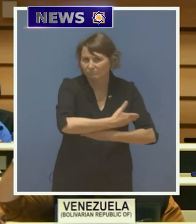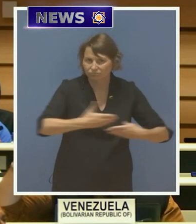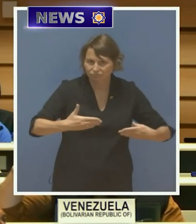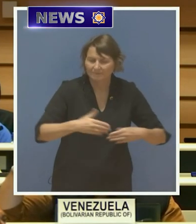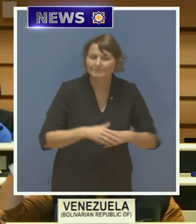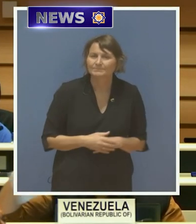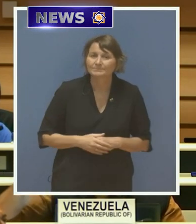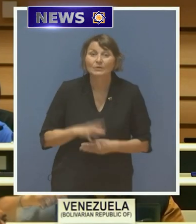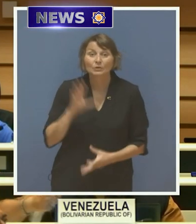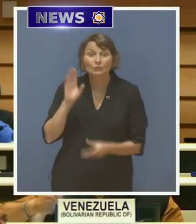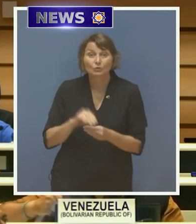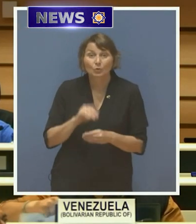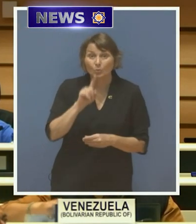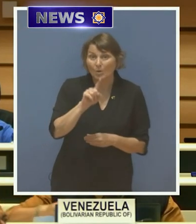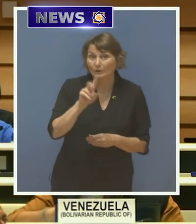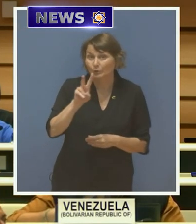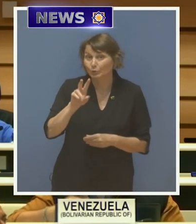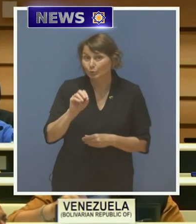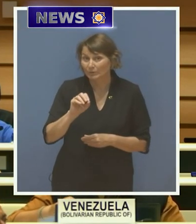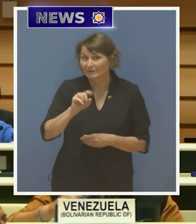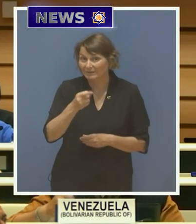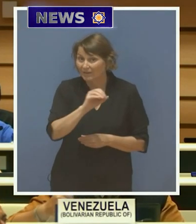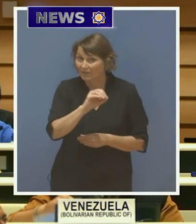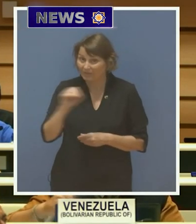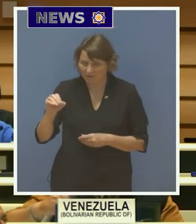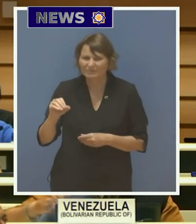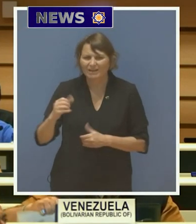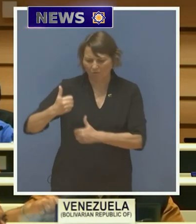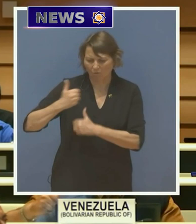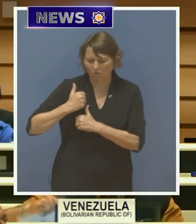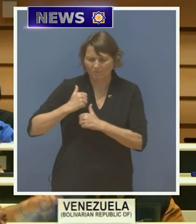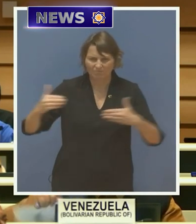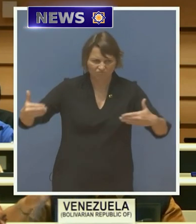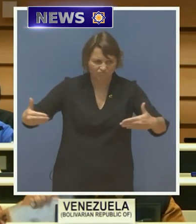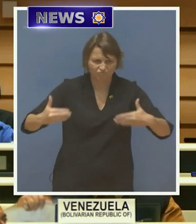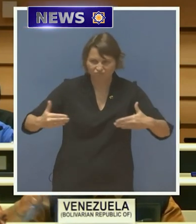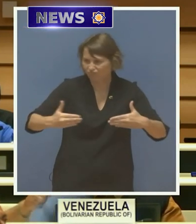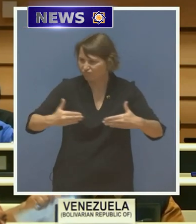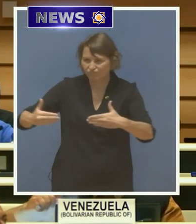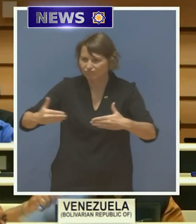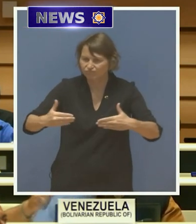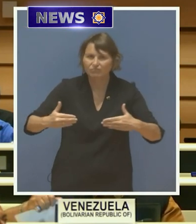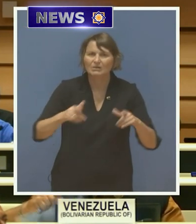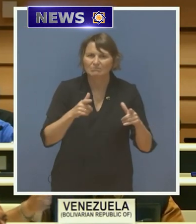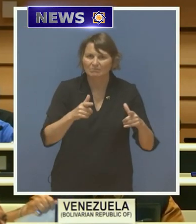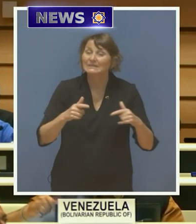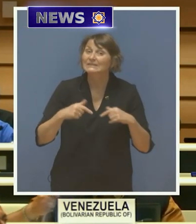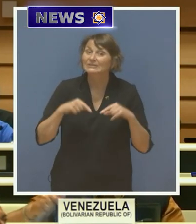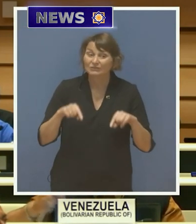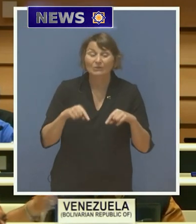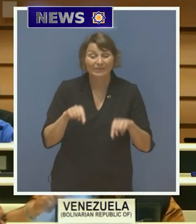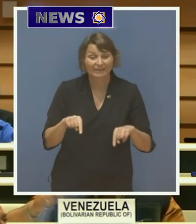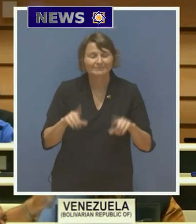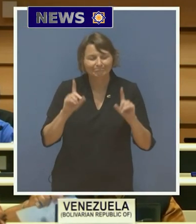as they ensure the transmission of their languages from one generation to the next. In this respect, we are asking the expert mechanism to